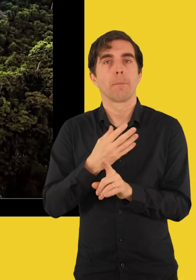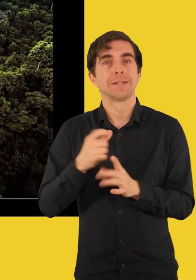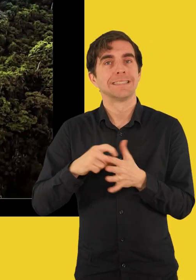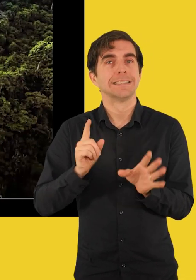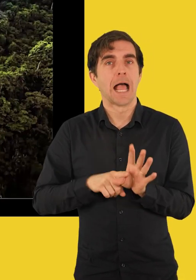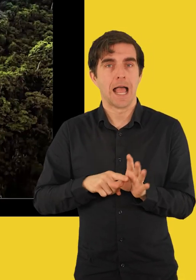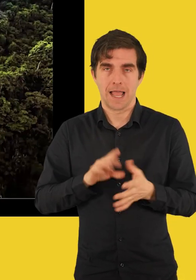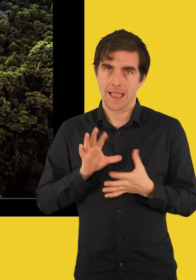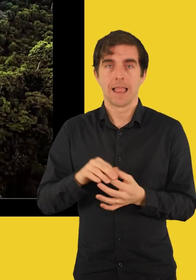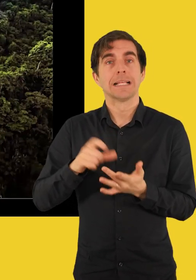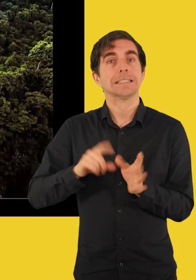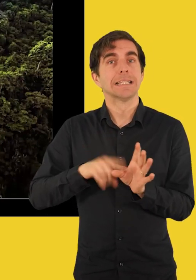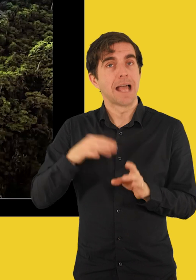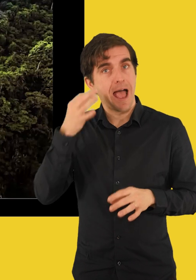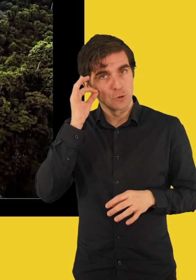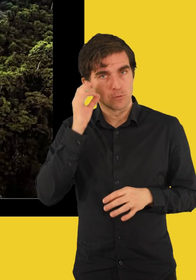with City Council.